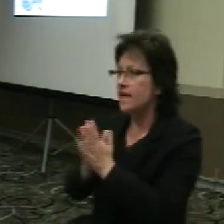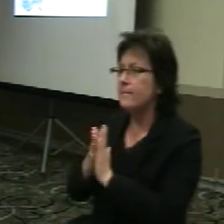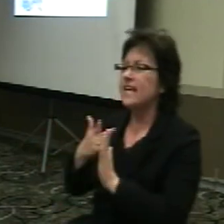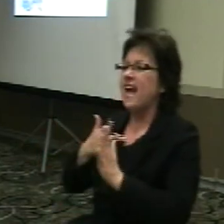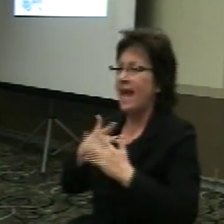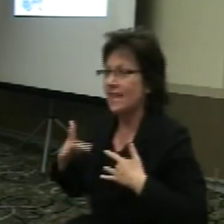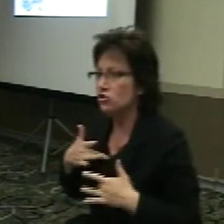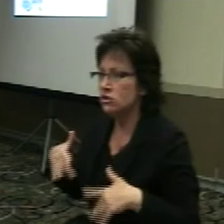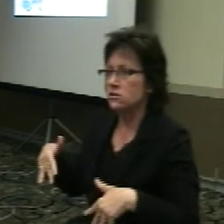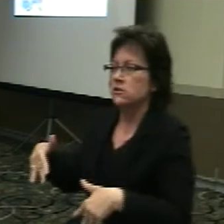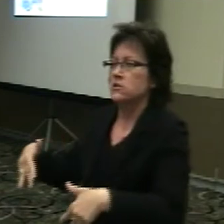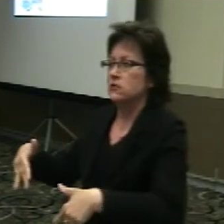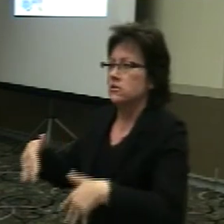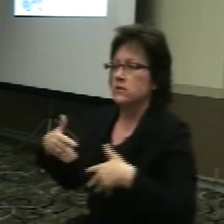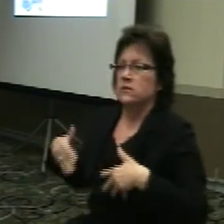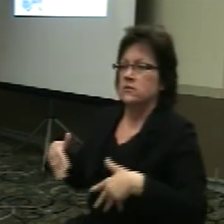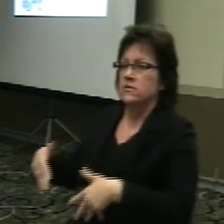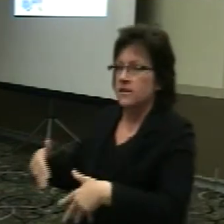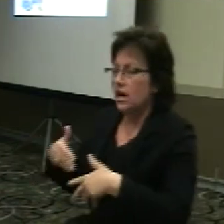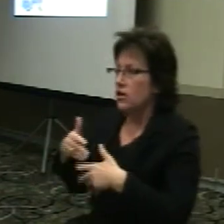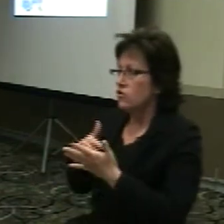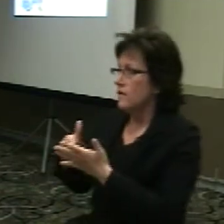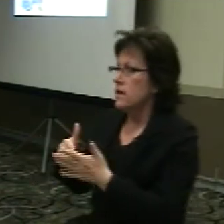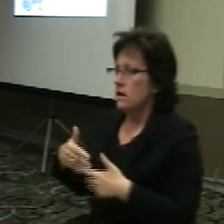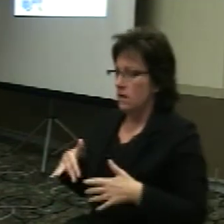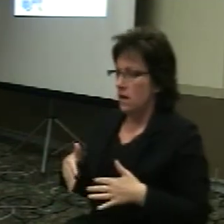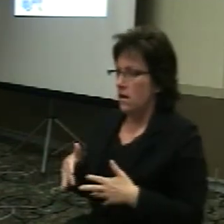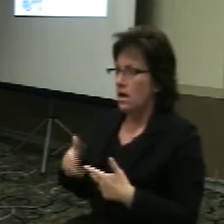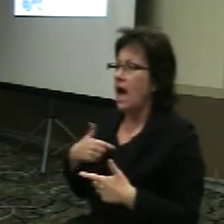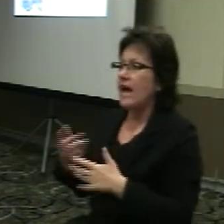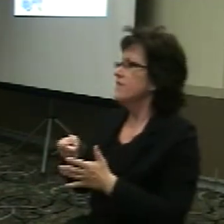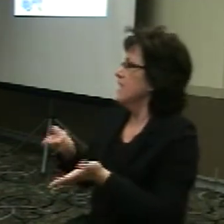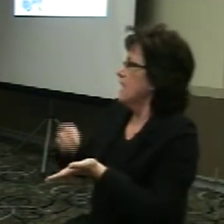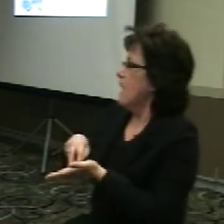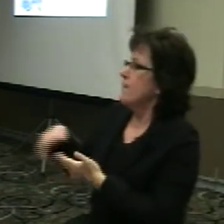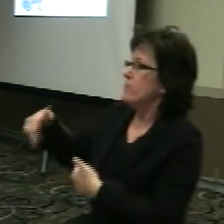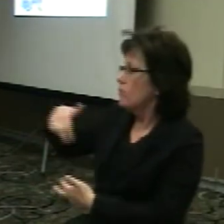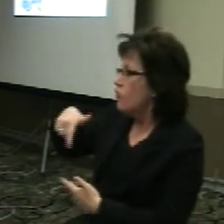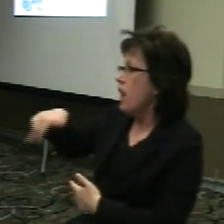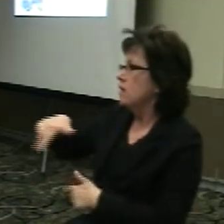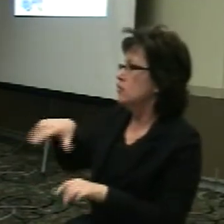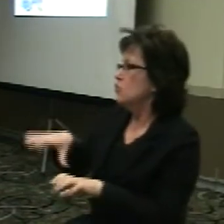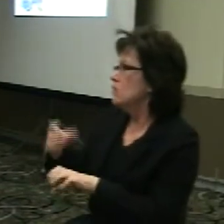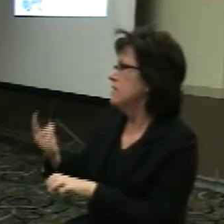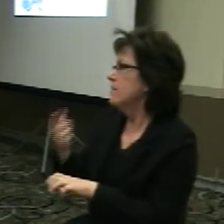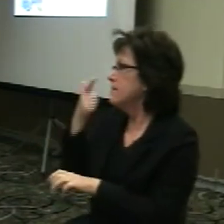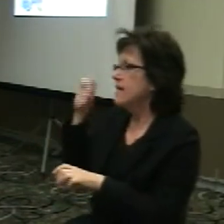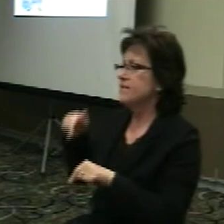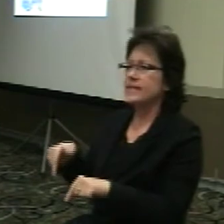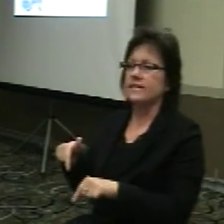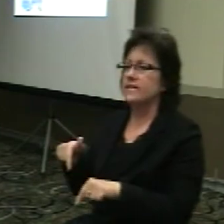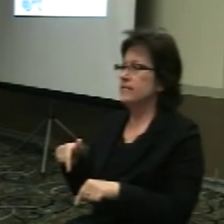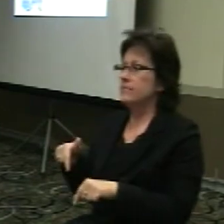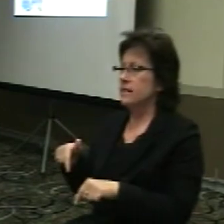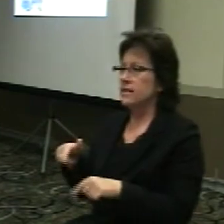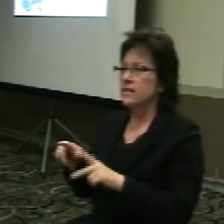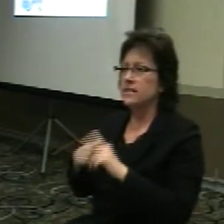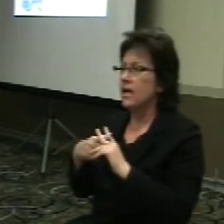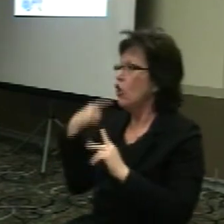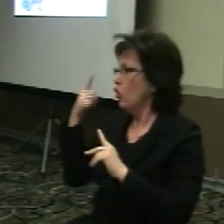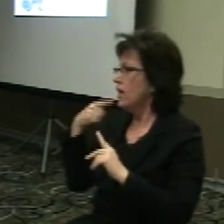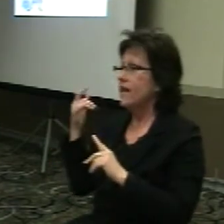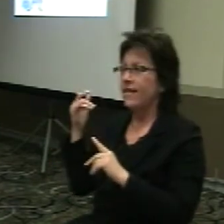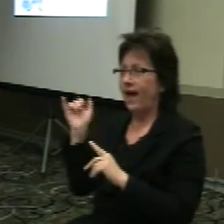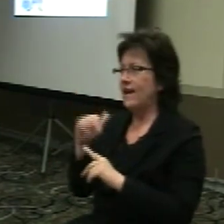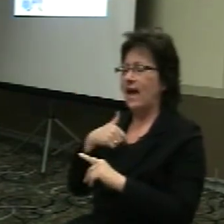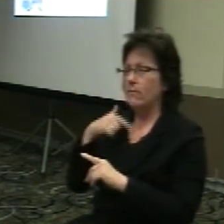I can oftentimes go, okay, this is starting, I need to get up and move around, I need to do something right now, because this is just not, I'm going to start looking like I'm really